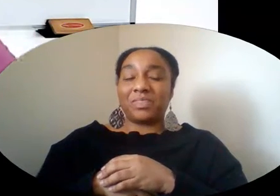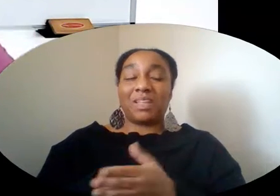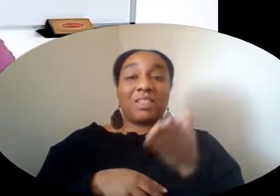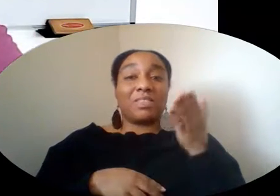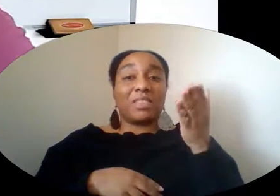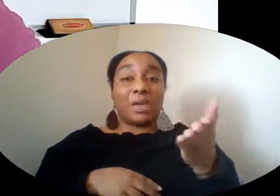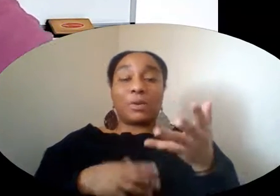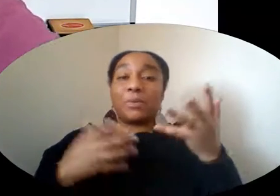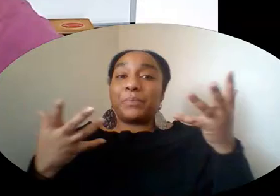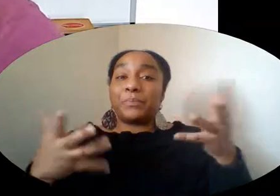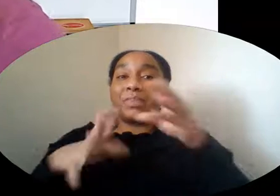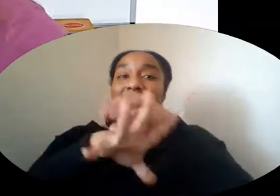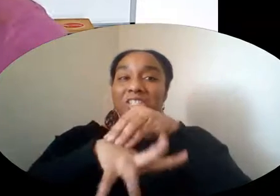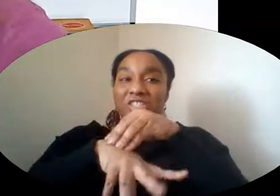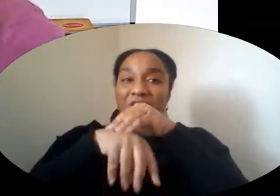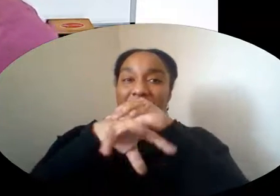there were